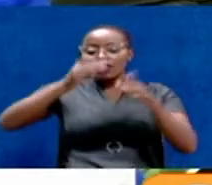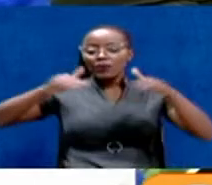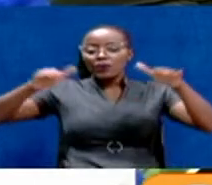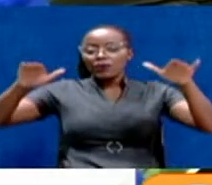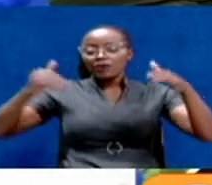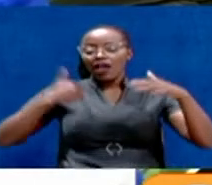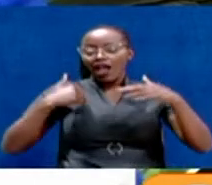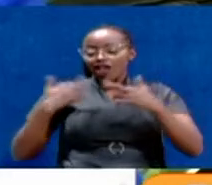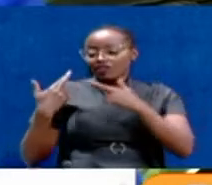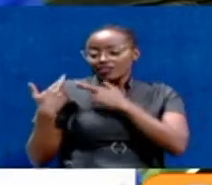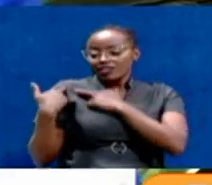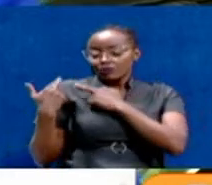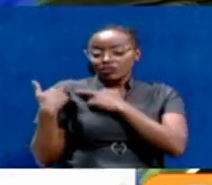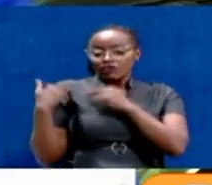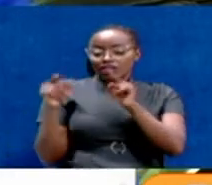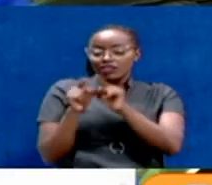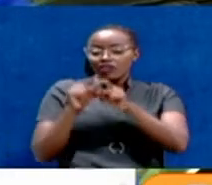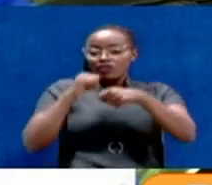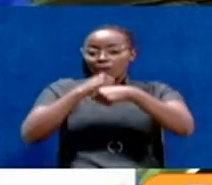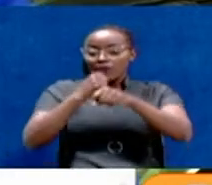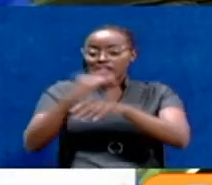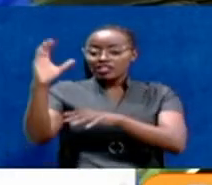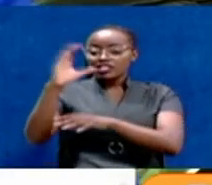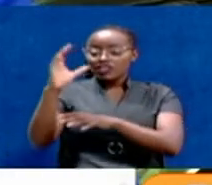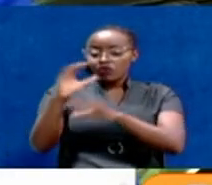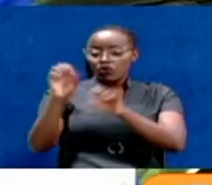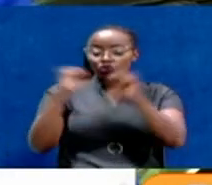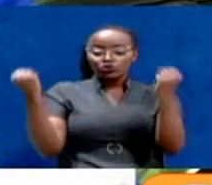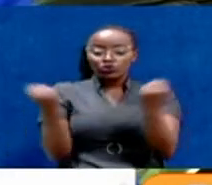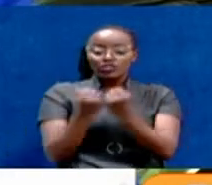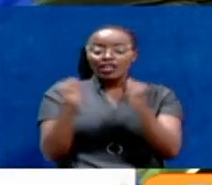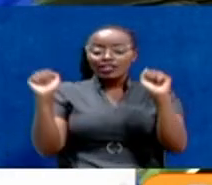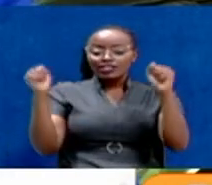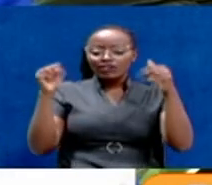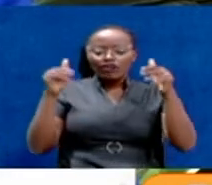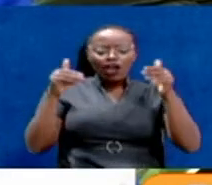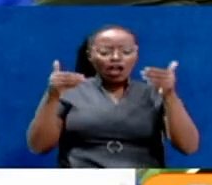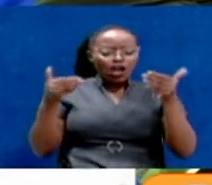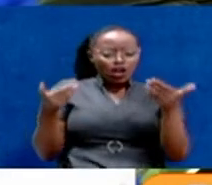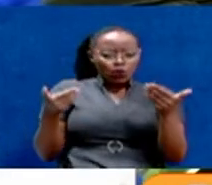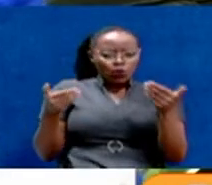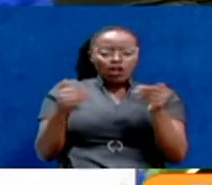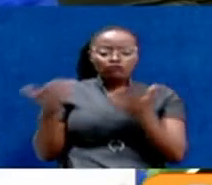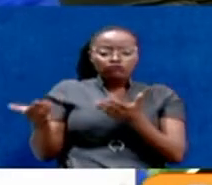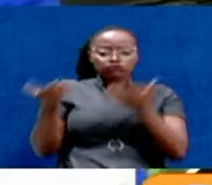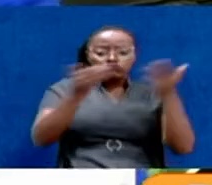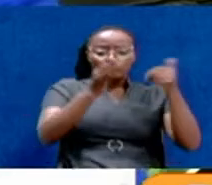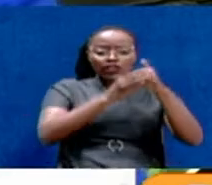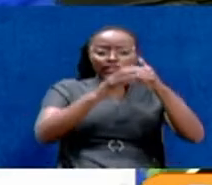our lives and keeping civil society safe by bringing